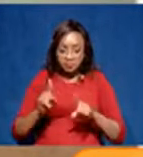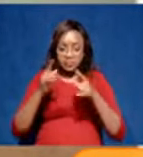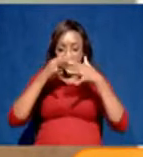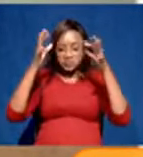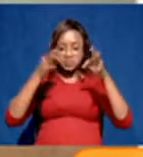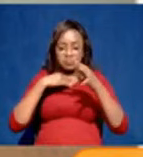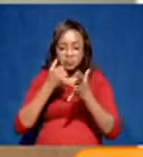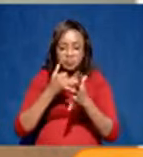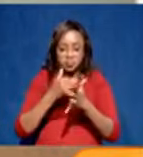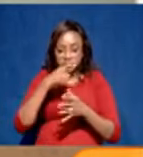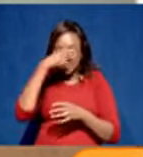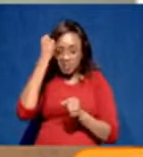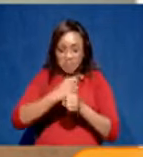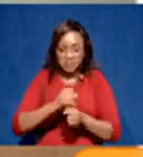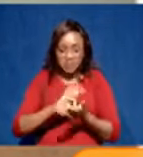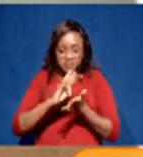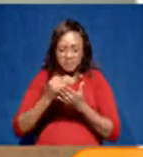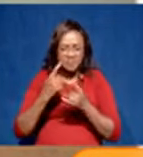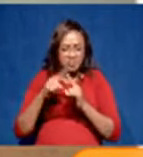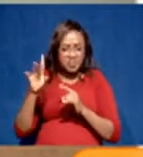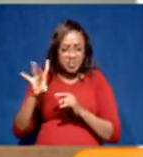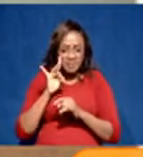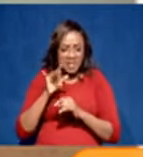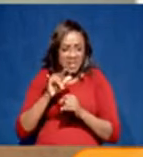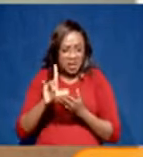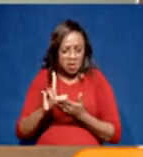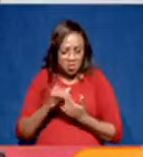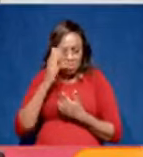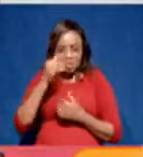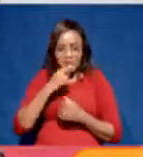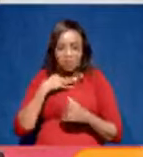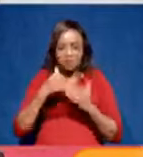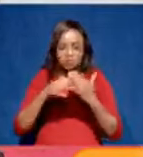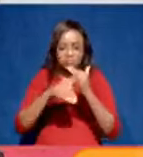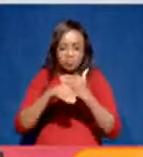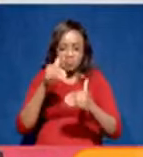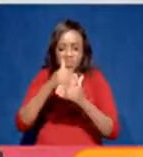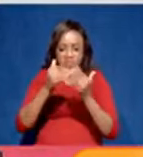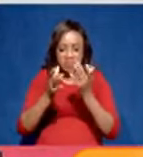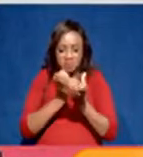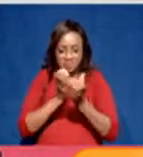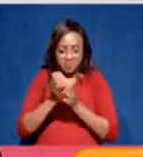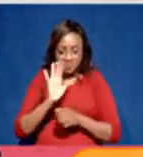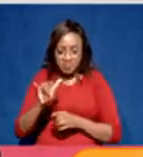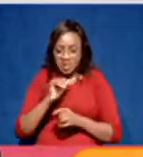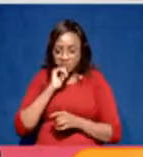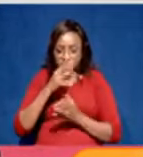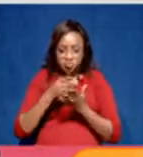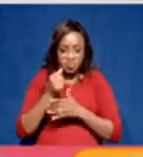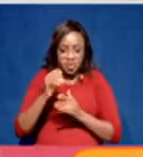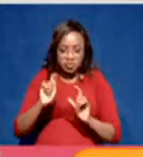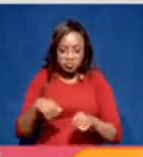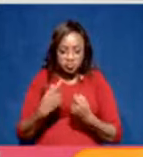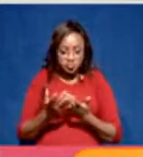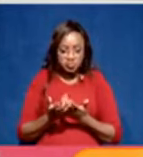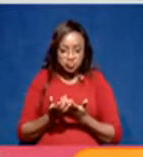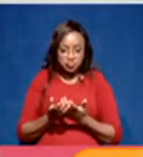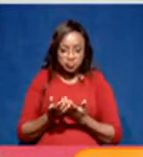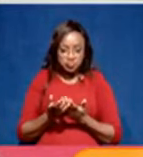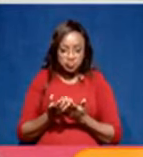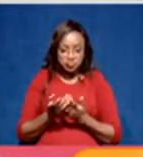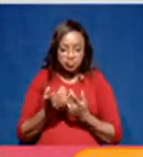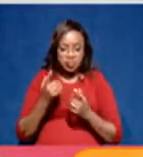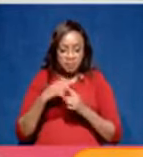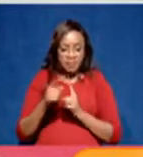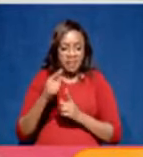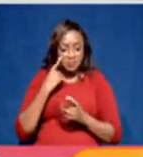it voluntary. But they borrow to build their businesses, not to borrow to pay premium for SHIF. It's true, to build their businesses. But they run